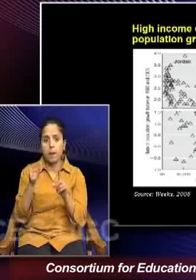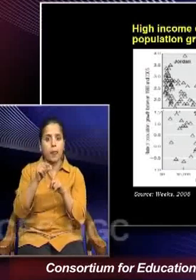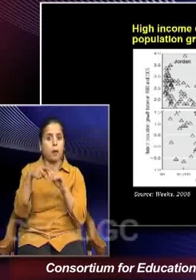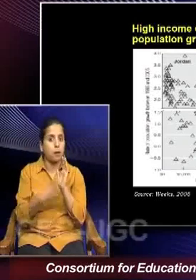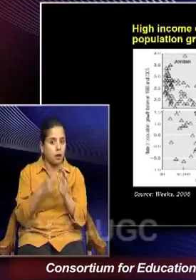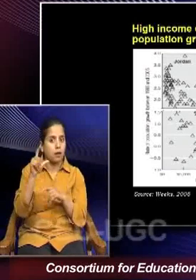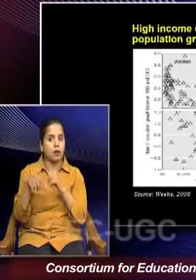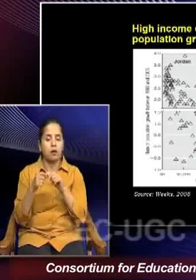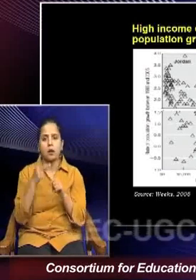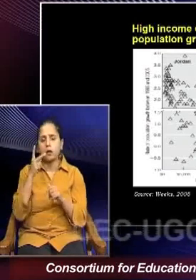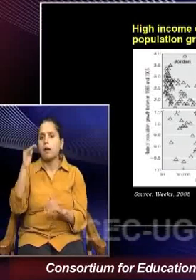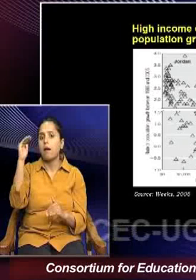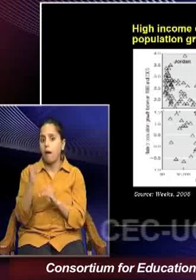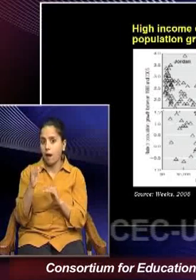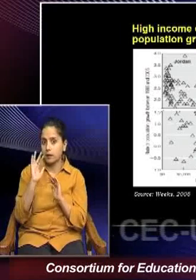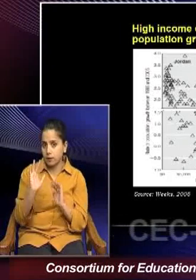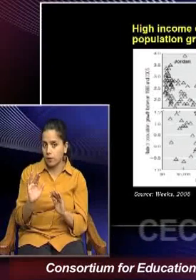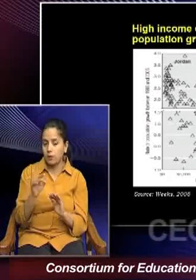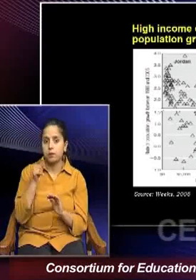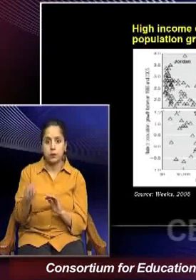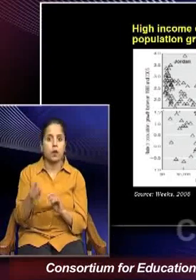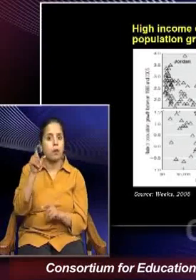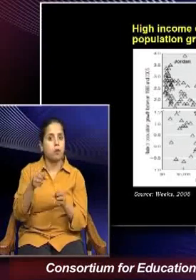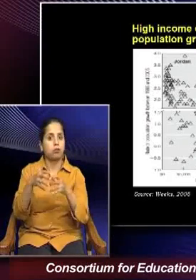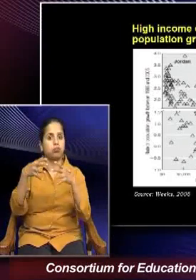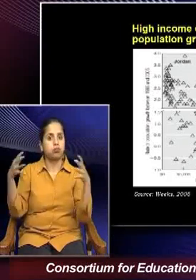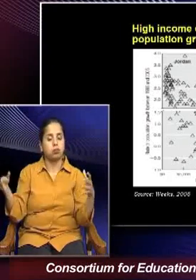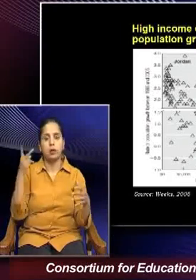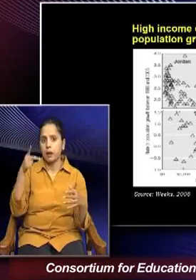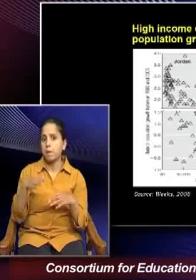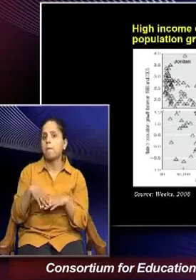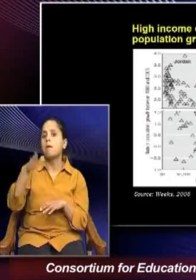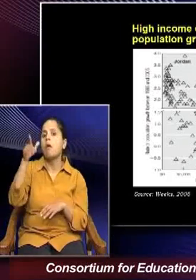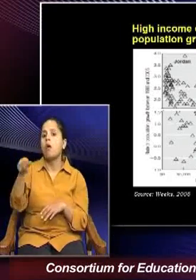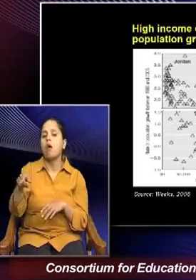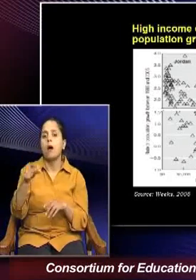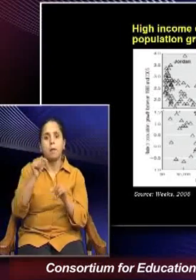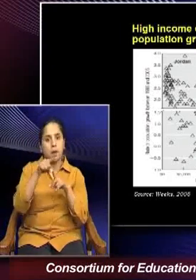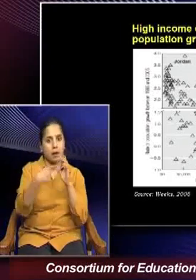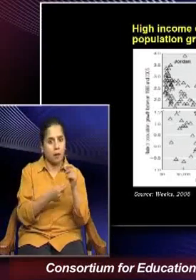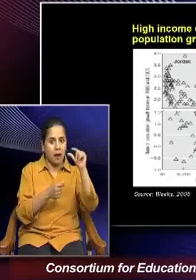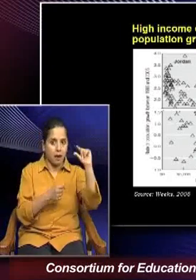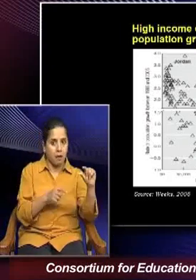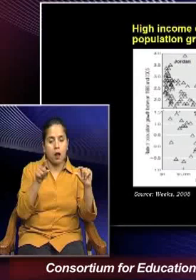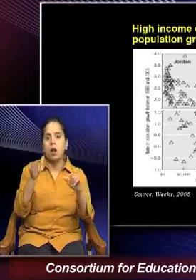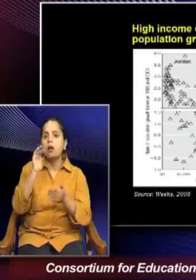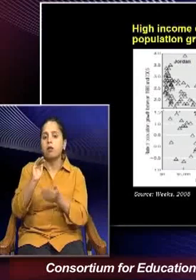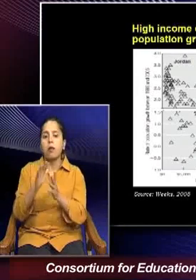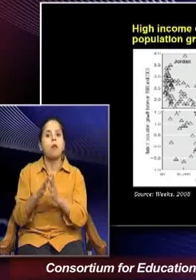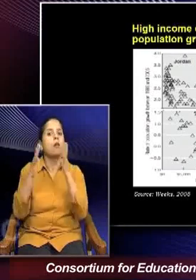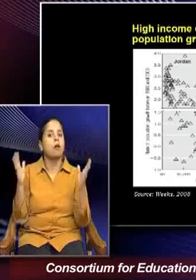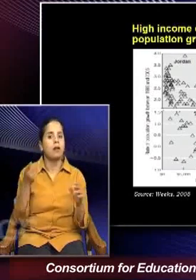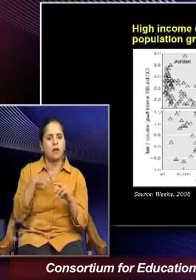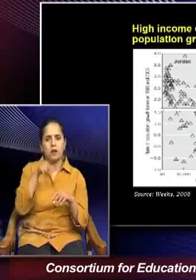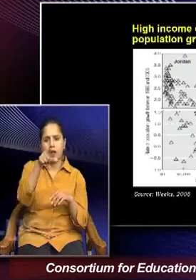income is fairly less, their population growth rates are very high. Now, why that is the case? So of course, if you have a low